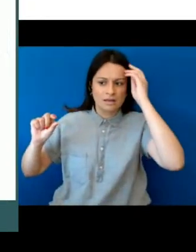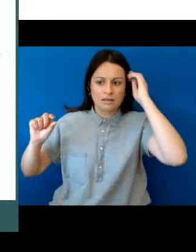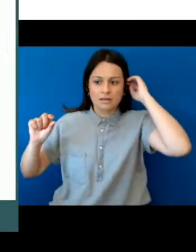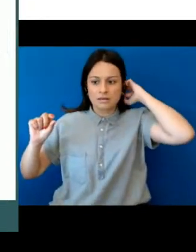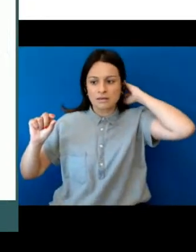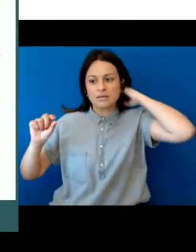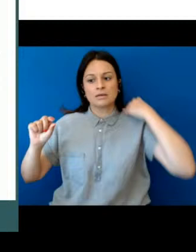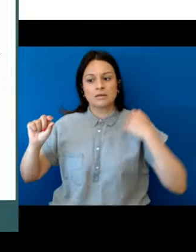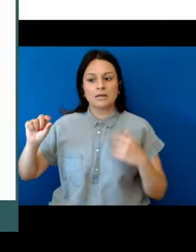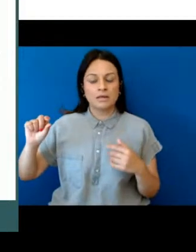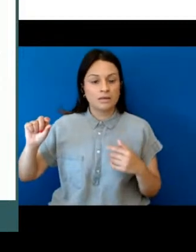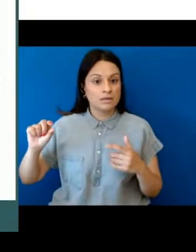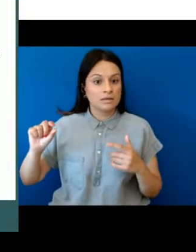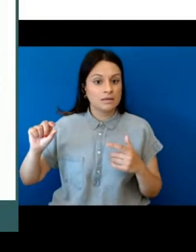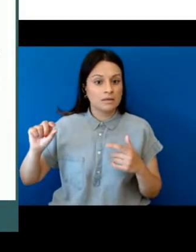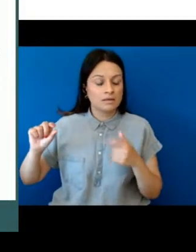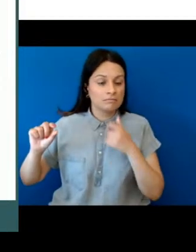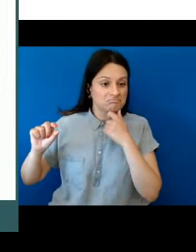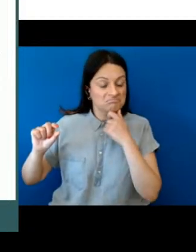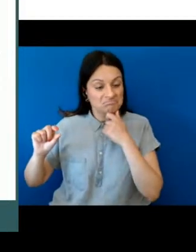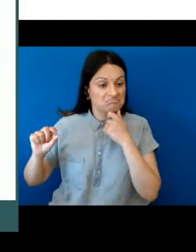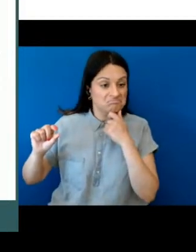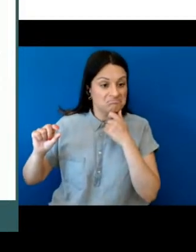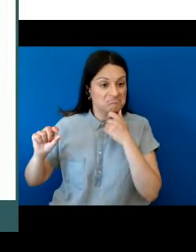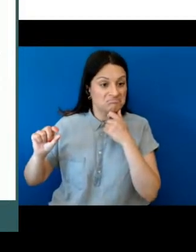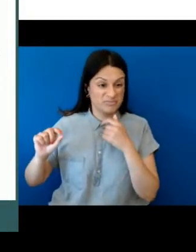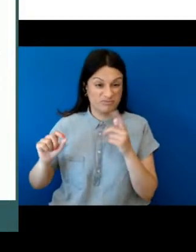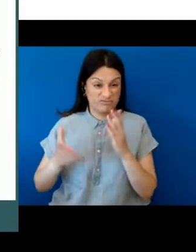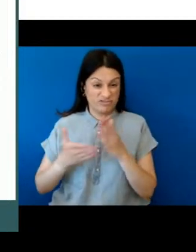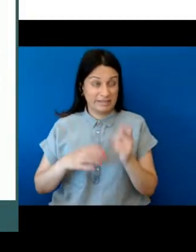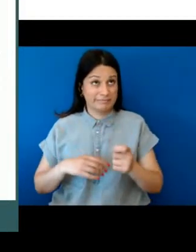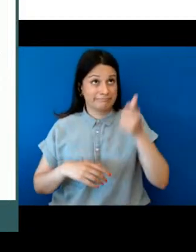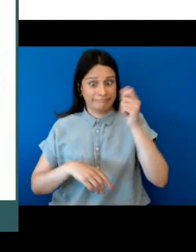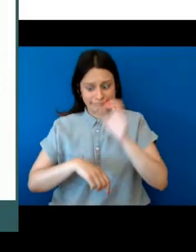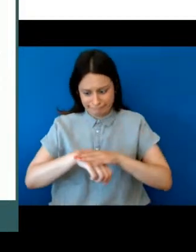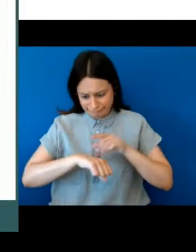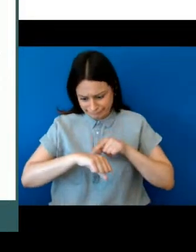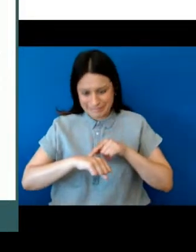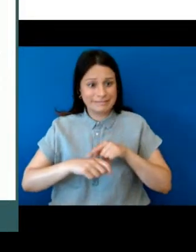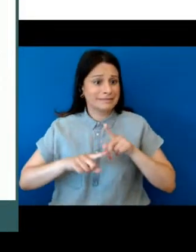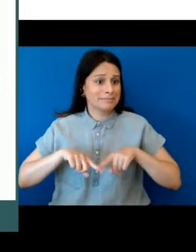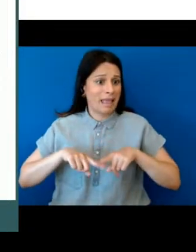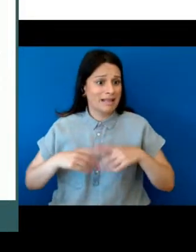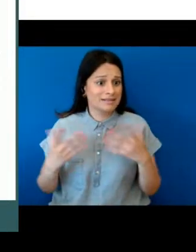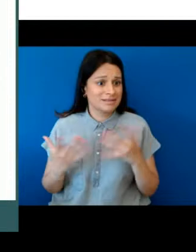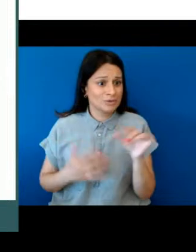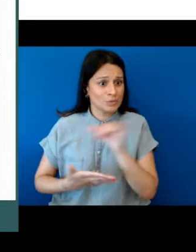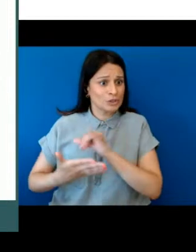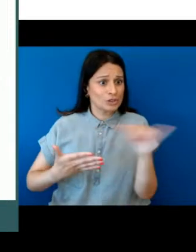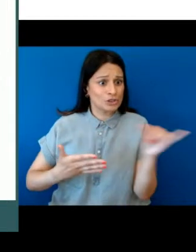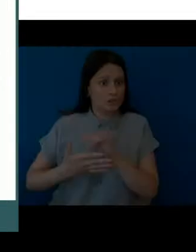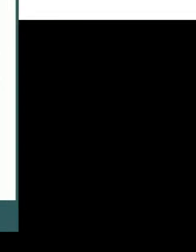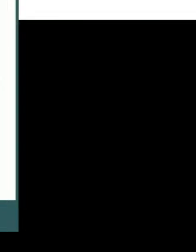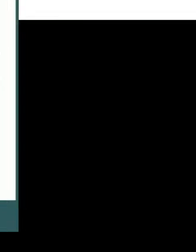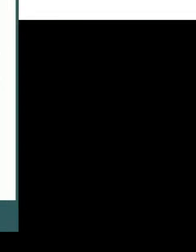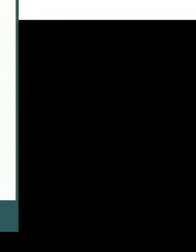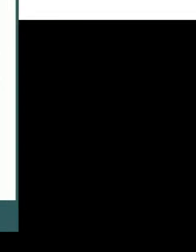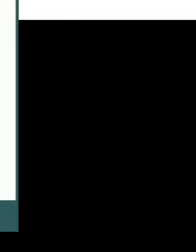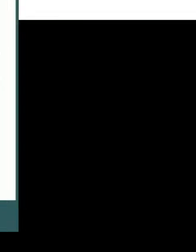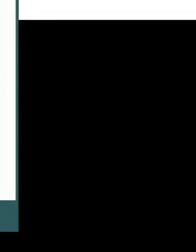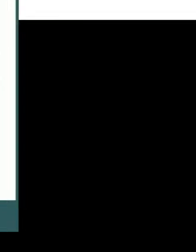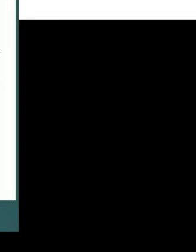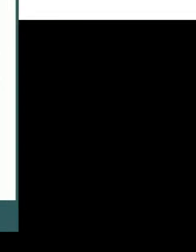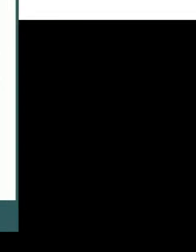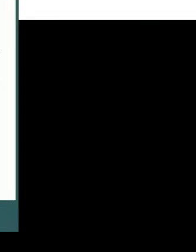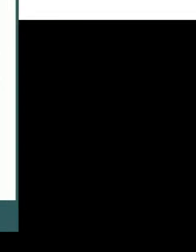coin, pretty much. It doesn't really tell you one way or the other. So, and of course, it's very hard to give an